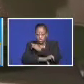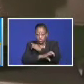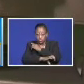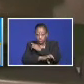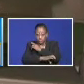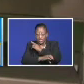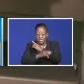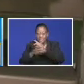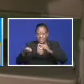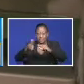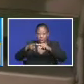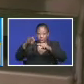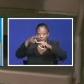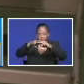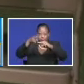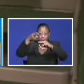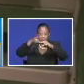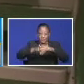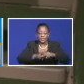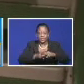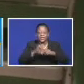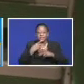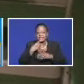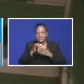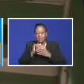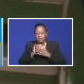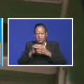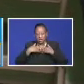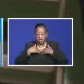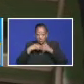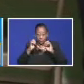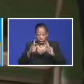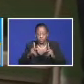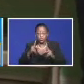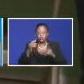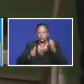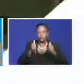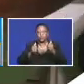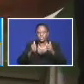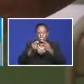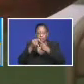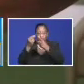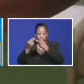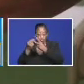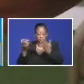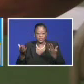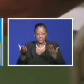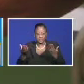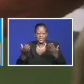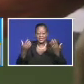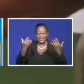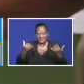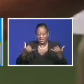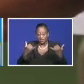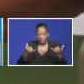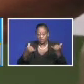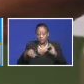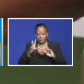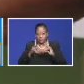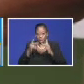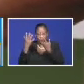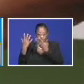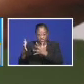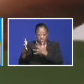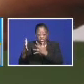vaccine options, Wells says residents will be afforded the opportunity to select which they prefer. On the platform now, I believe for those folks who would have been